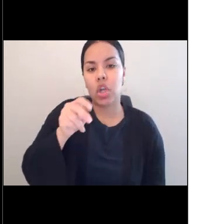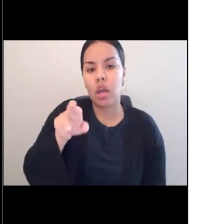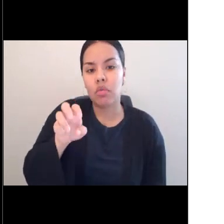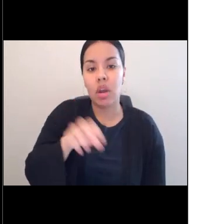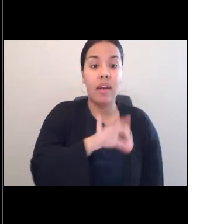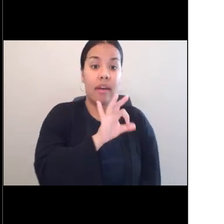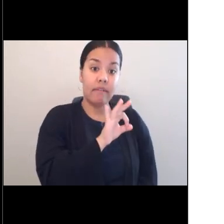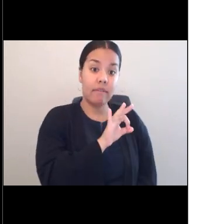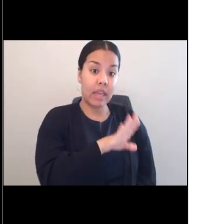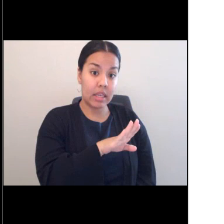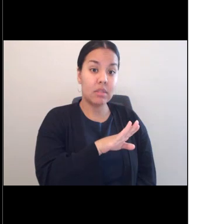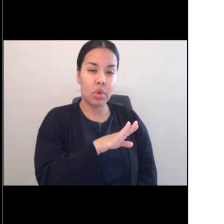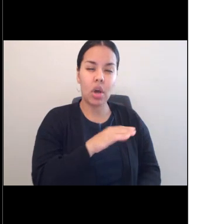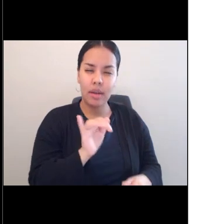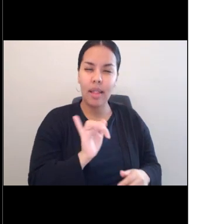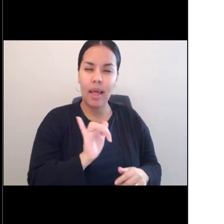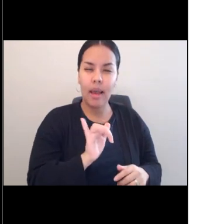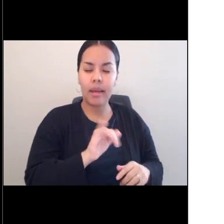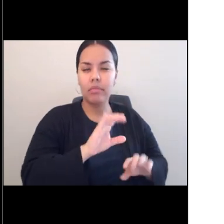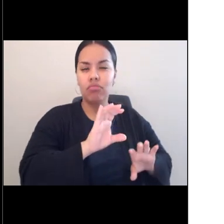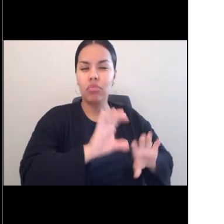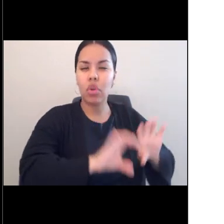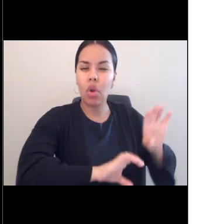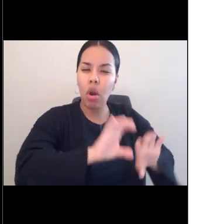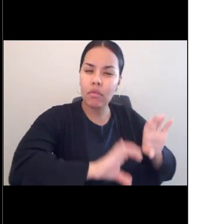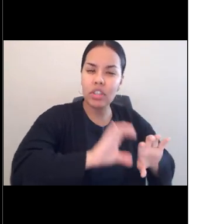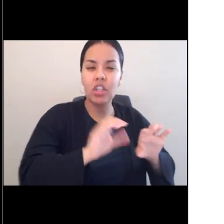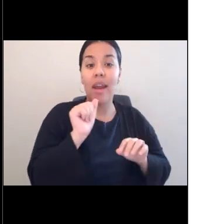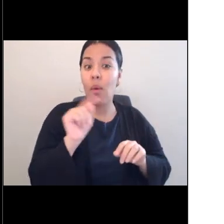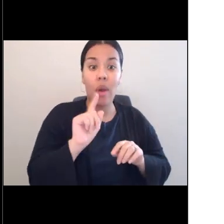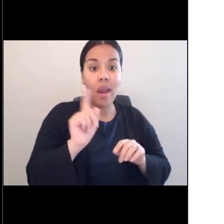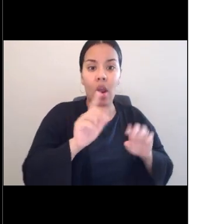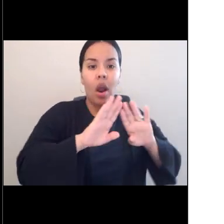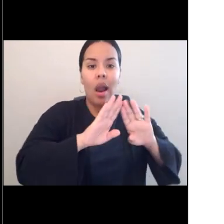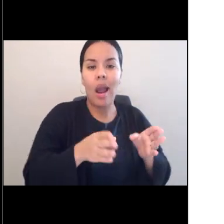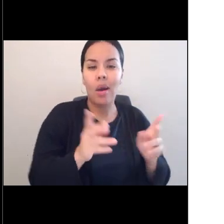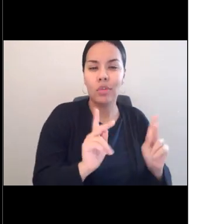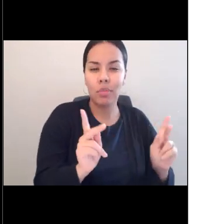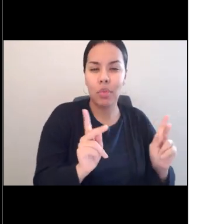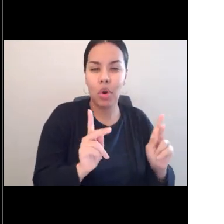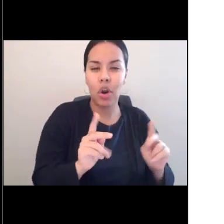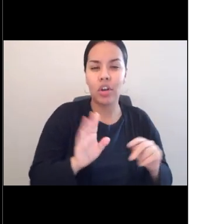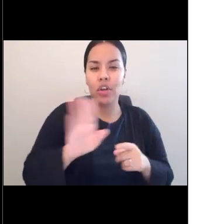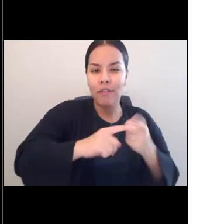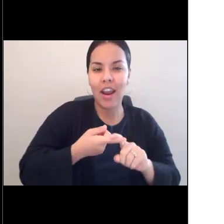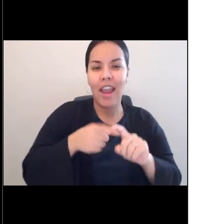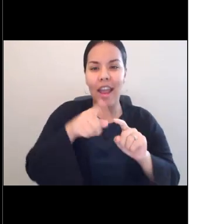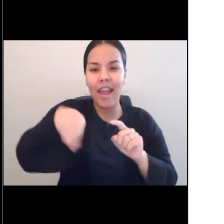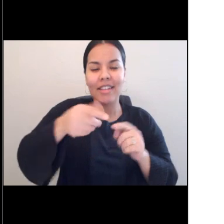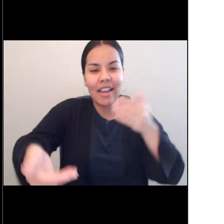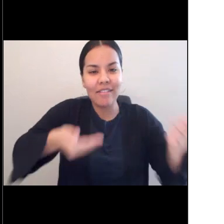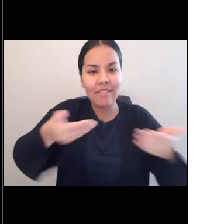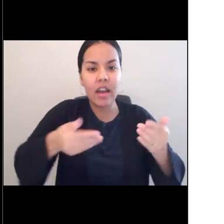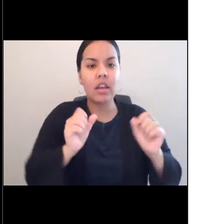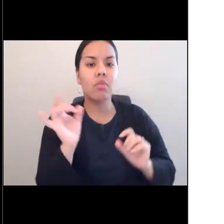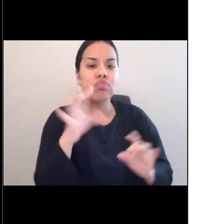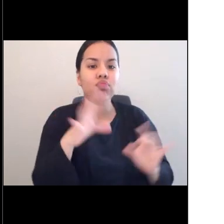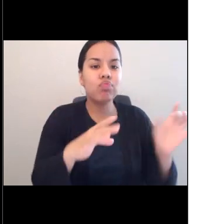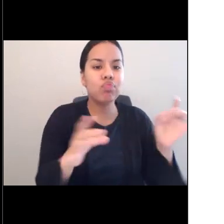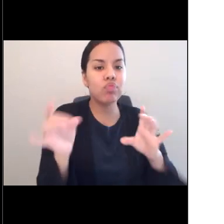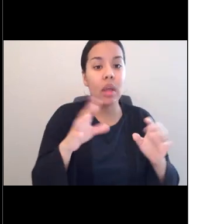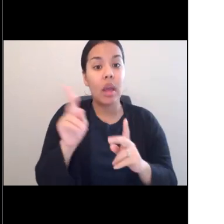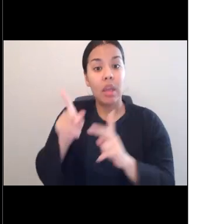of like being in a conversation at a house party. So you and your friends have all been invited, y'all can weigh in, and the people who haven't been invited